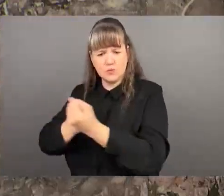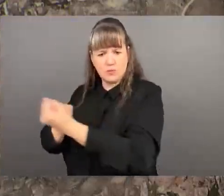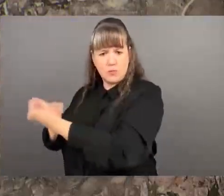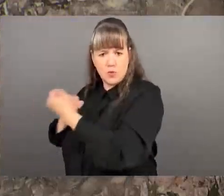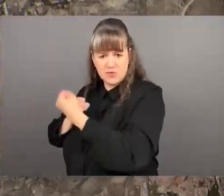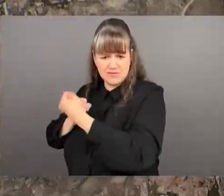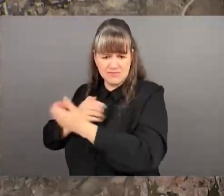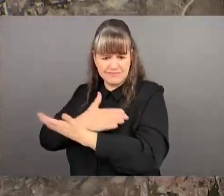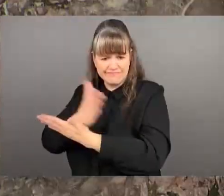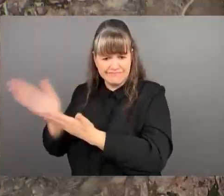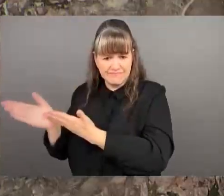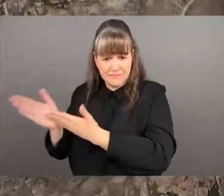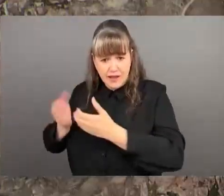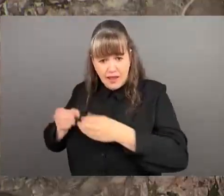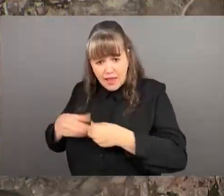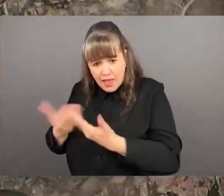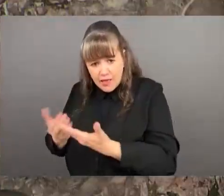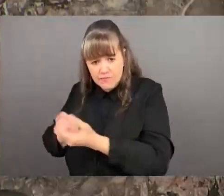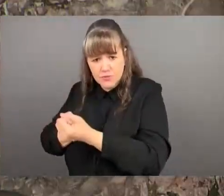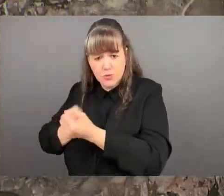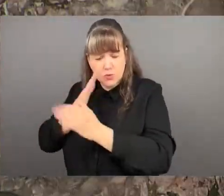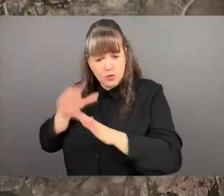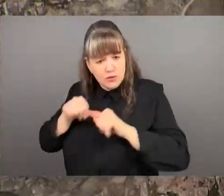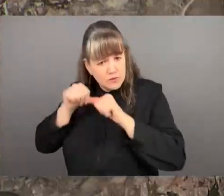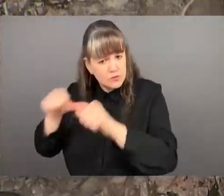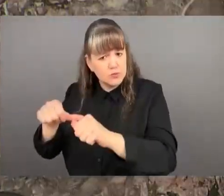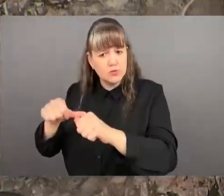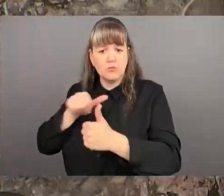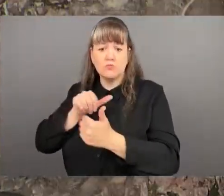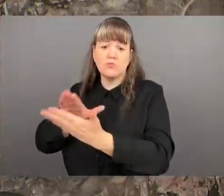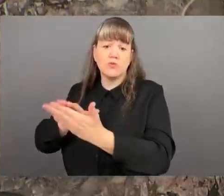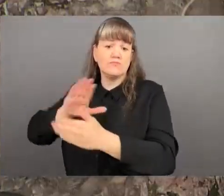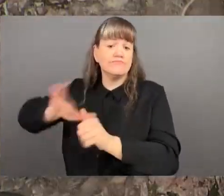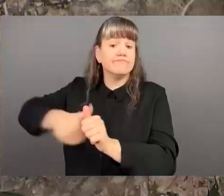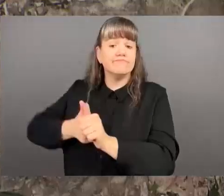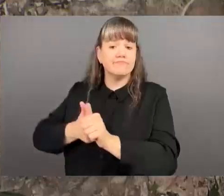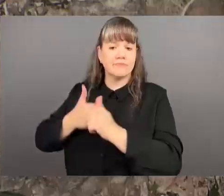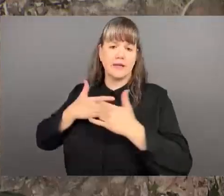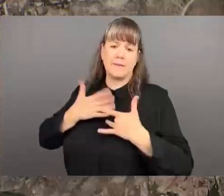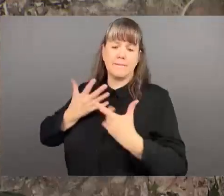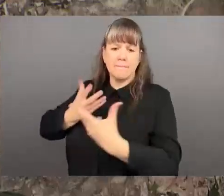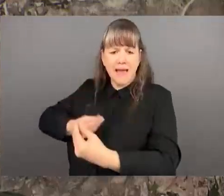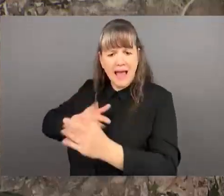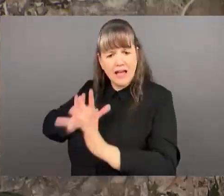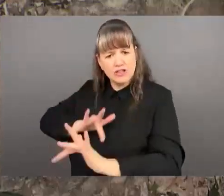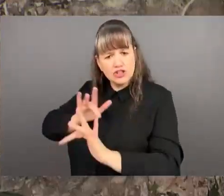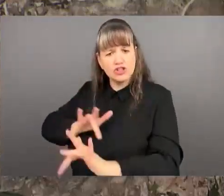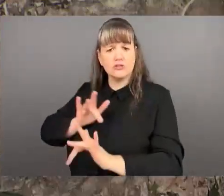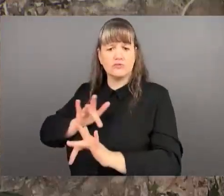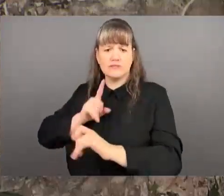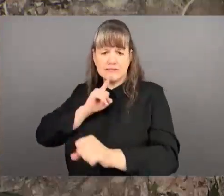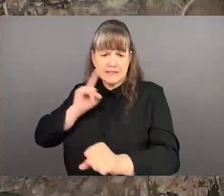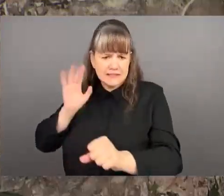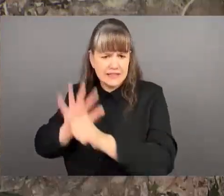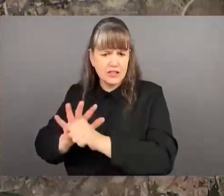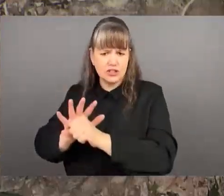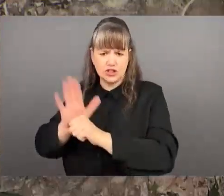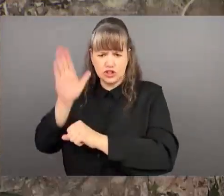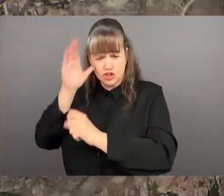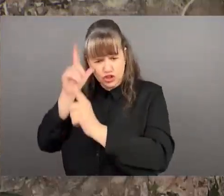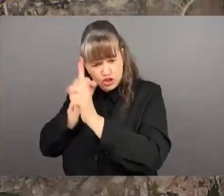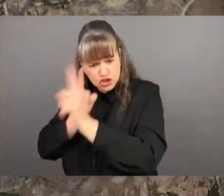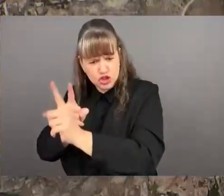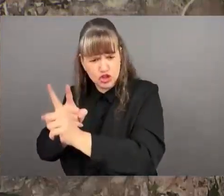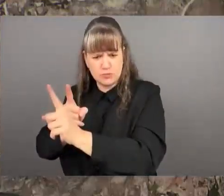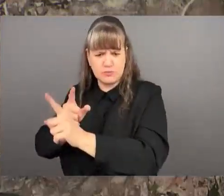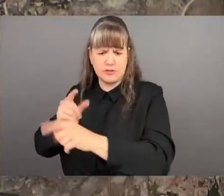with compassionate dedication and determination to do everything that we can. We're going to try things. They're not always going to work